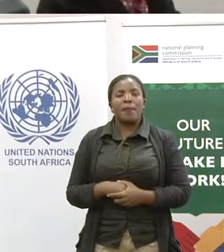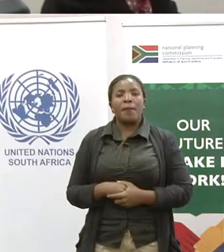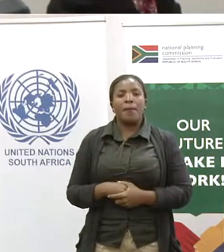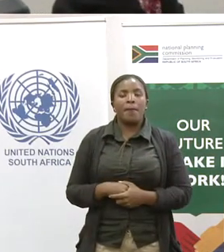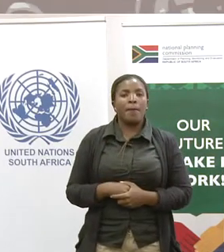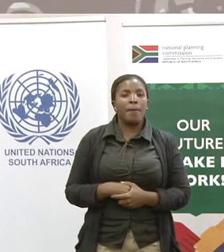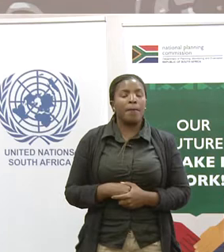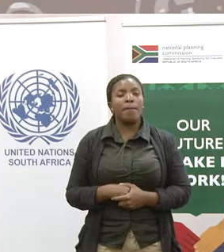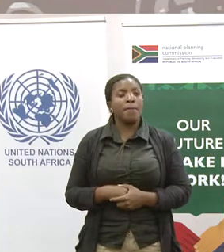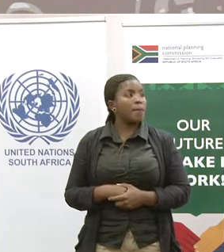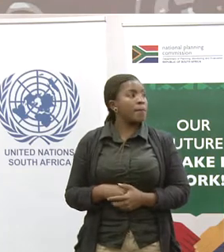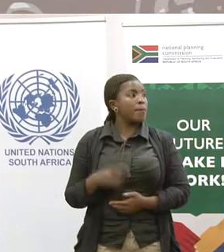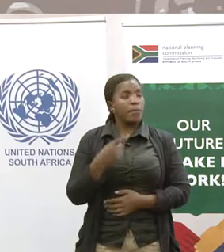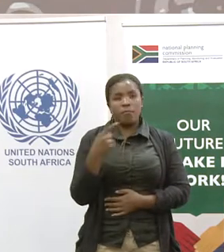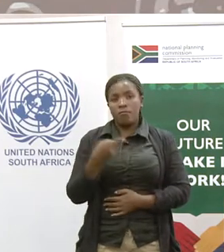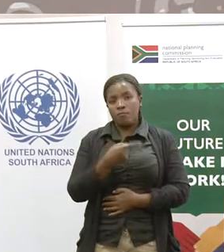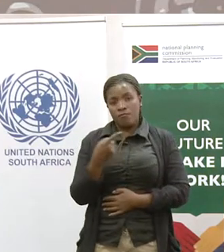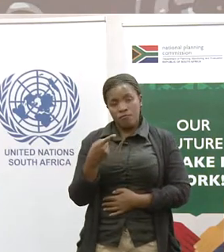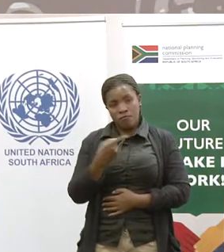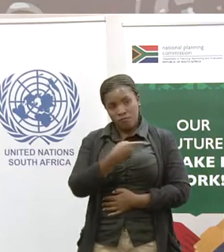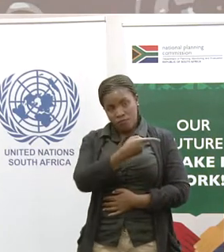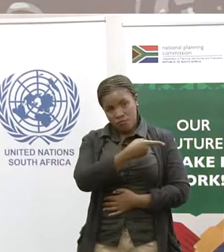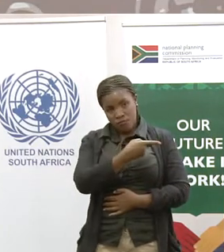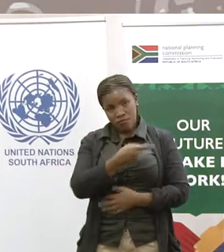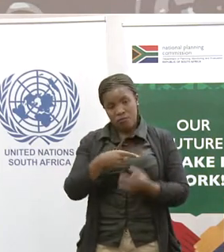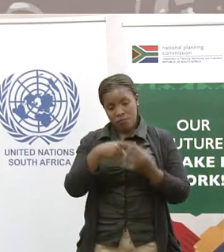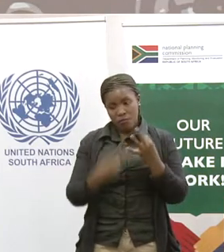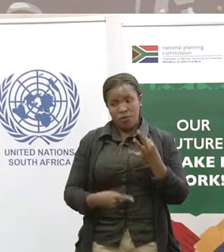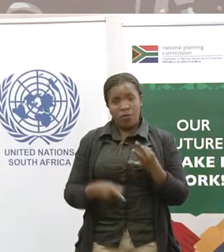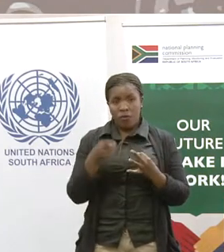And those, ladies and gentlemen, are our panelists for this evening.